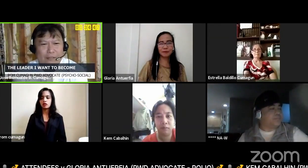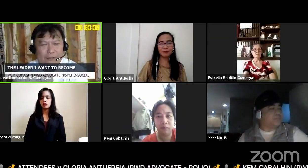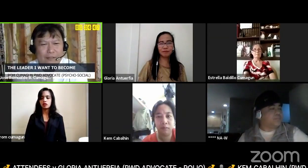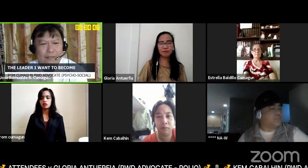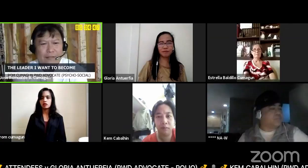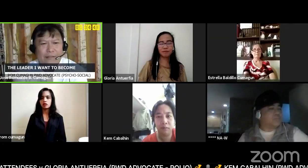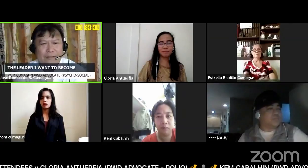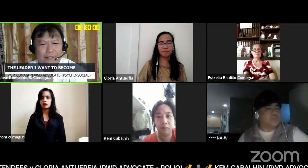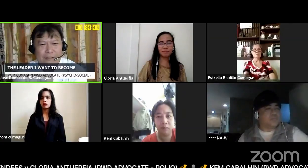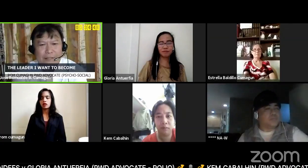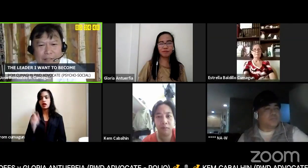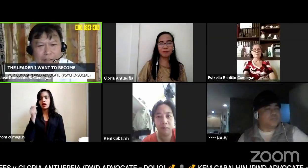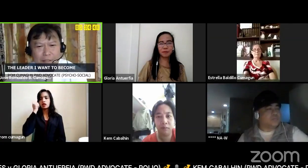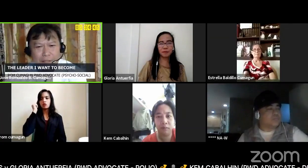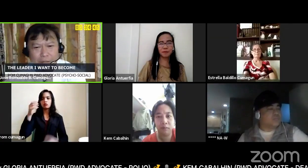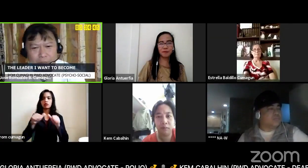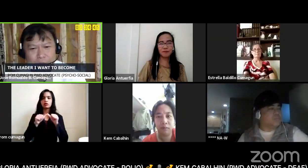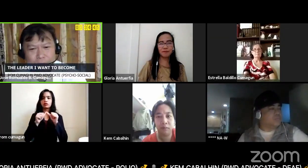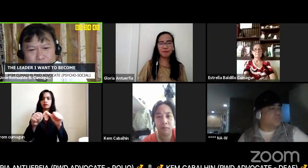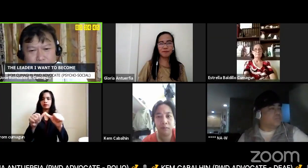to proceed.